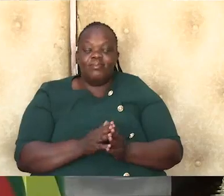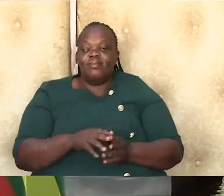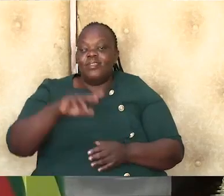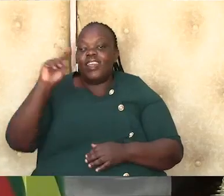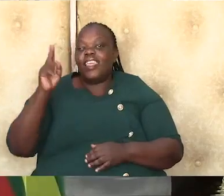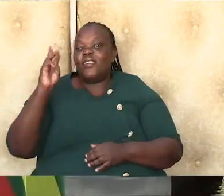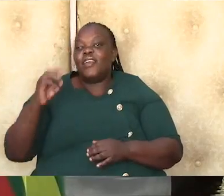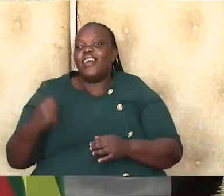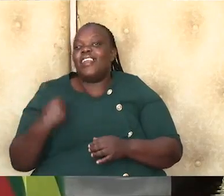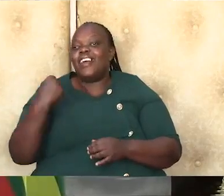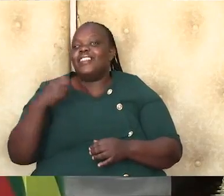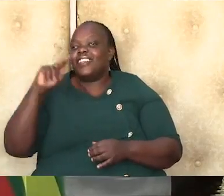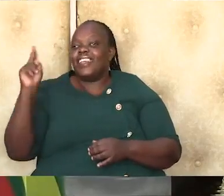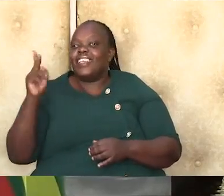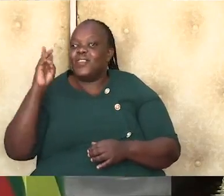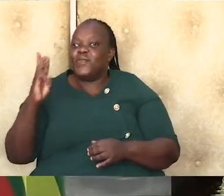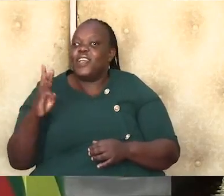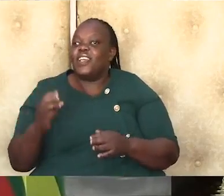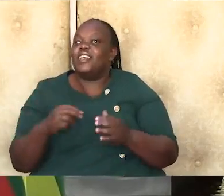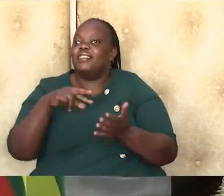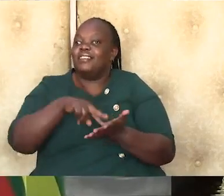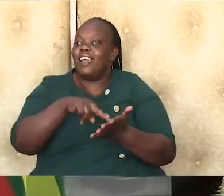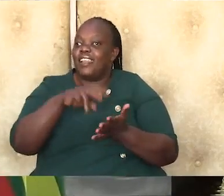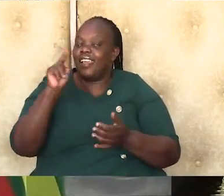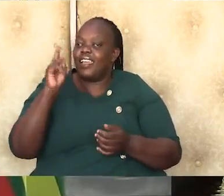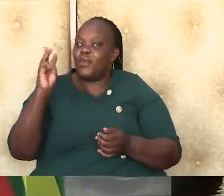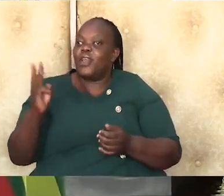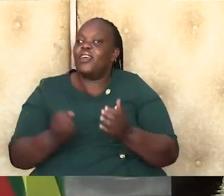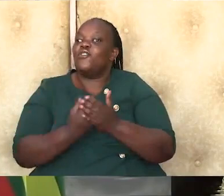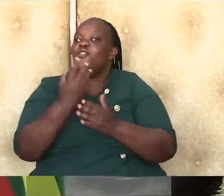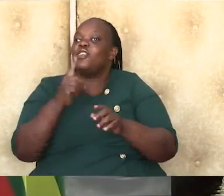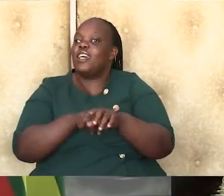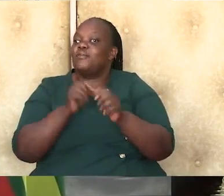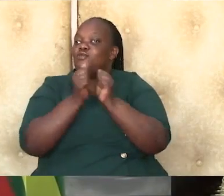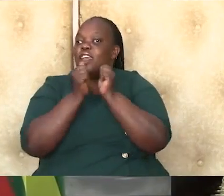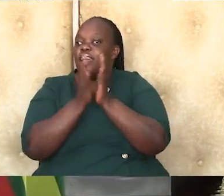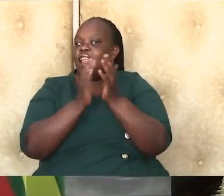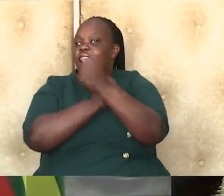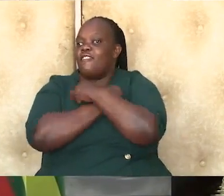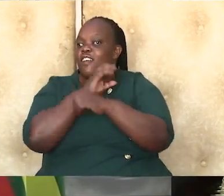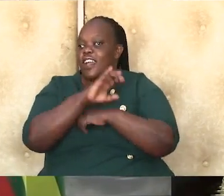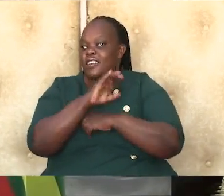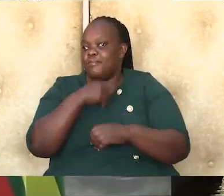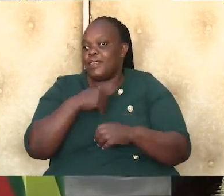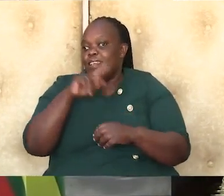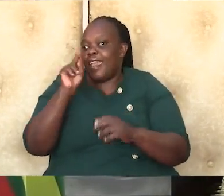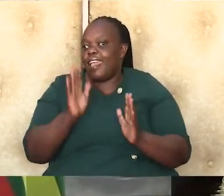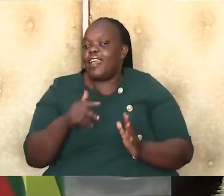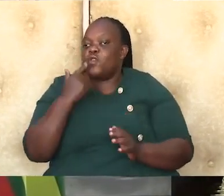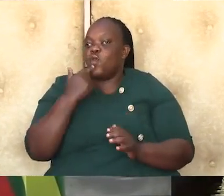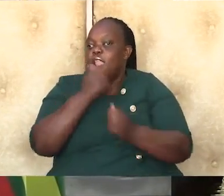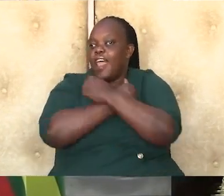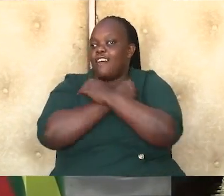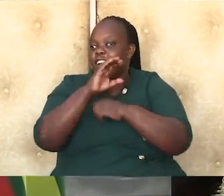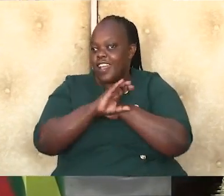Kenya itainuka, Kenya itasimama, Kenya itanawiri kwa umoja na uzalendo. Mimi